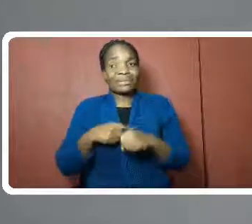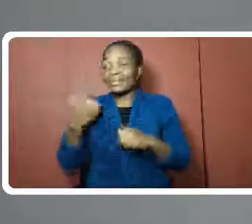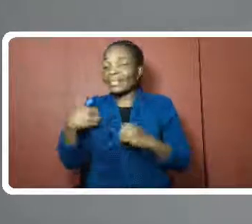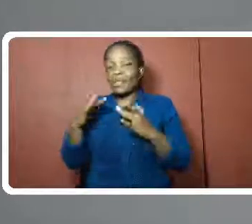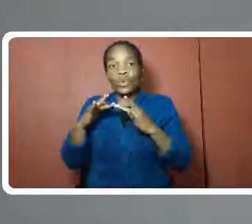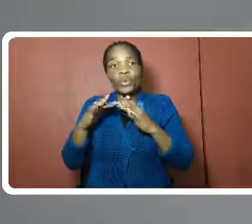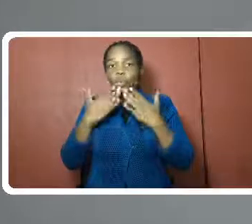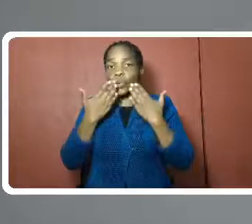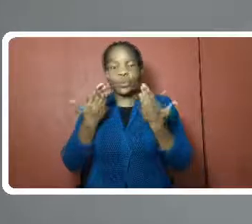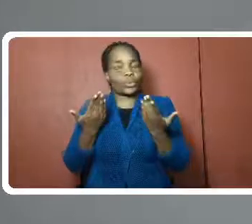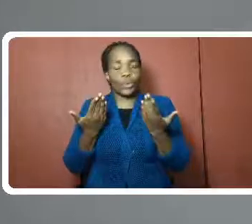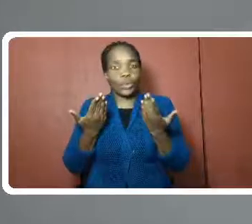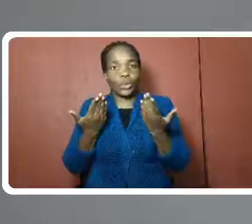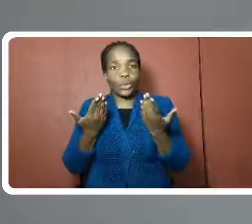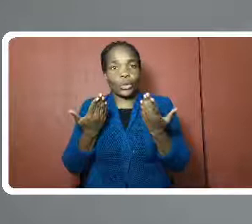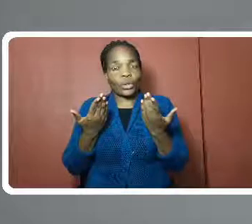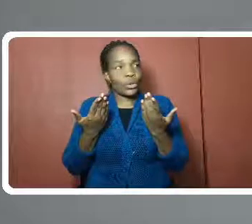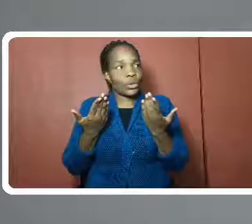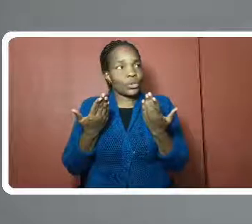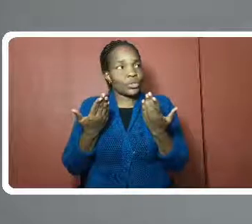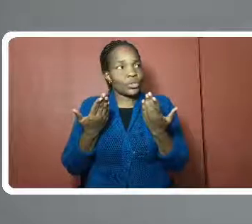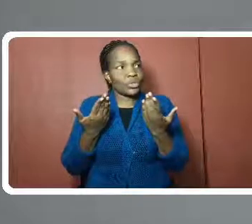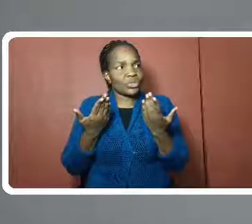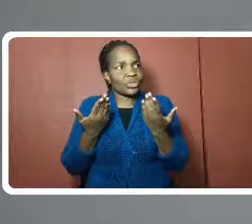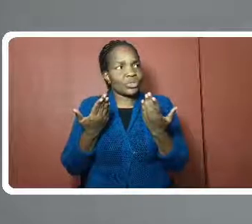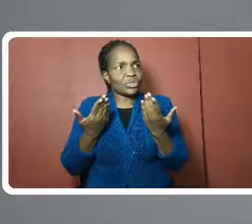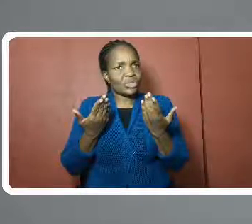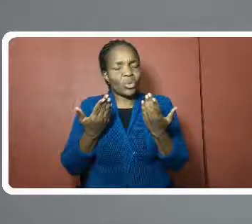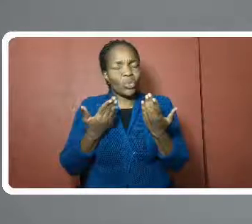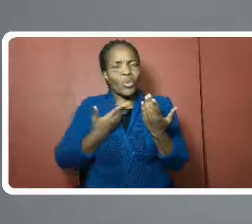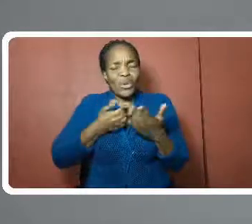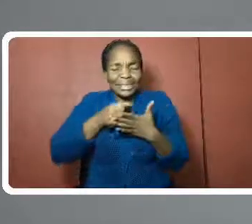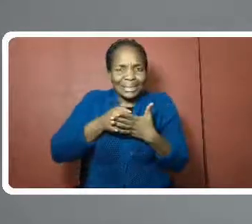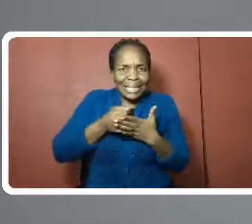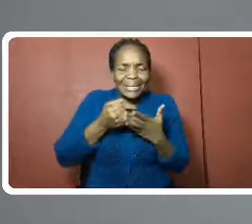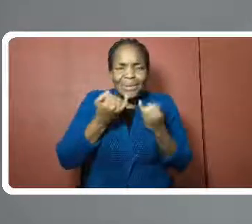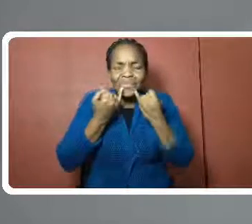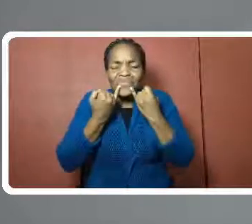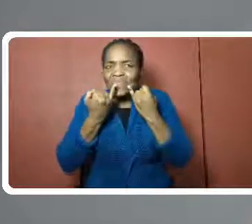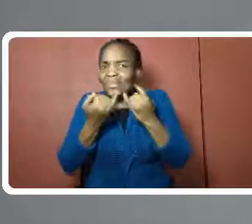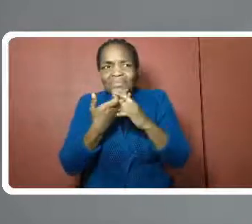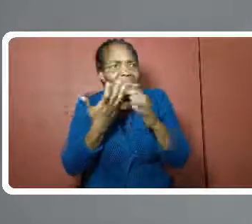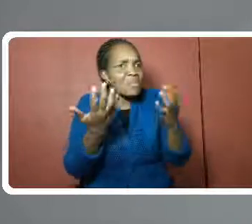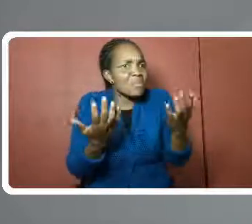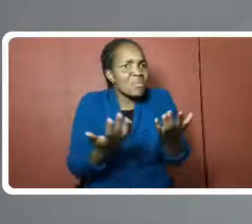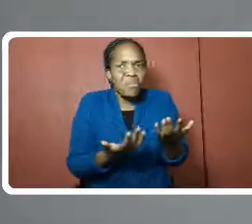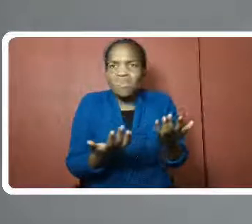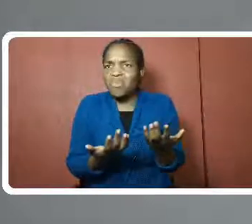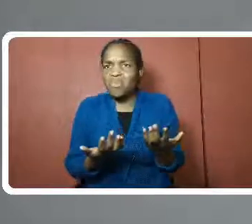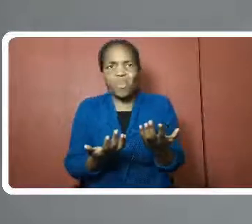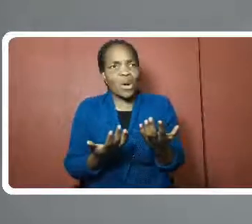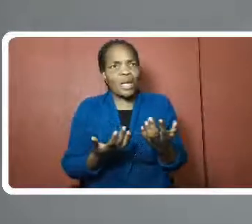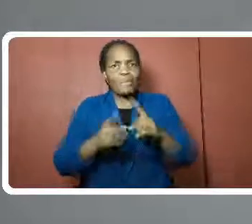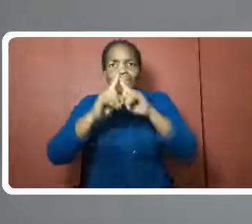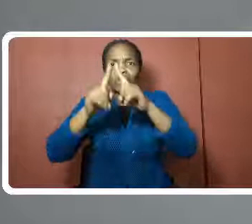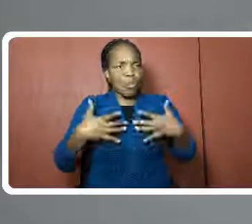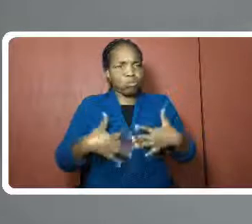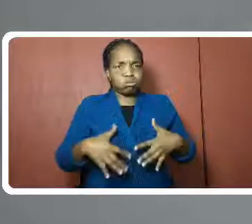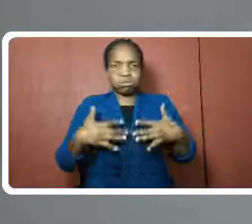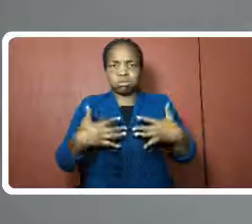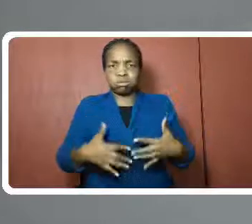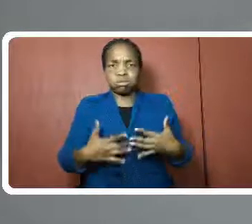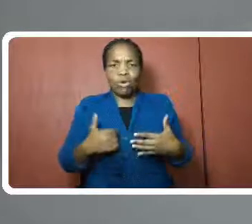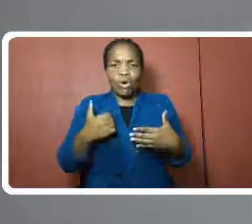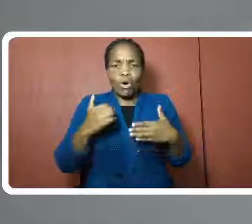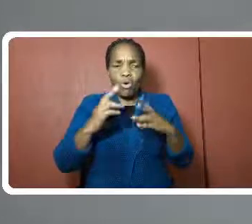Yeah. We didn't know actually what is a roofer doing, or in the industry, someone who is working with steel,